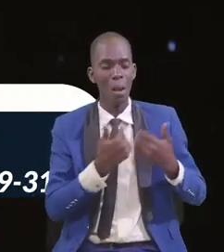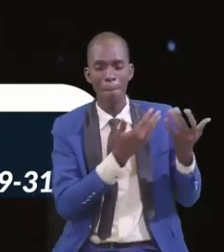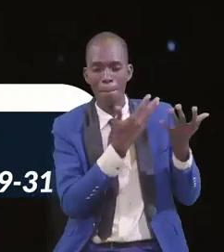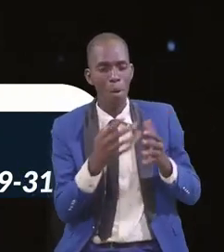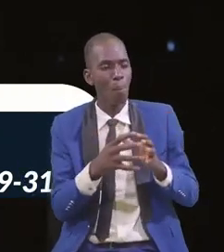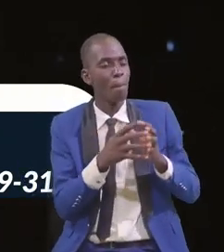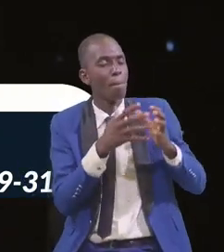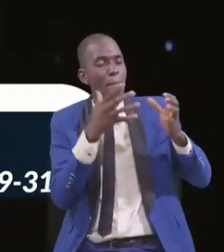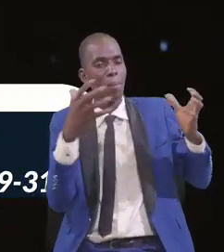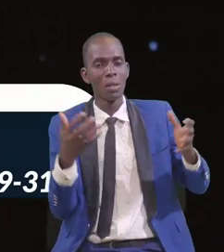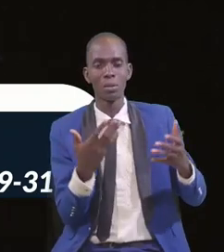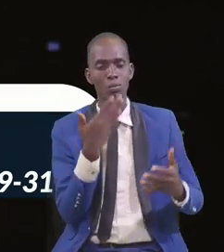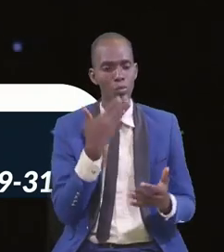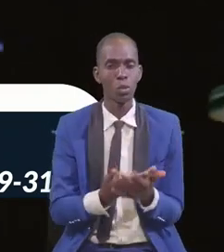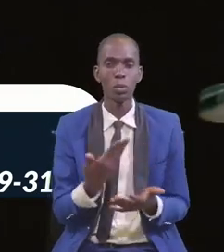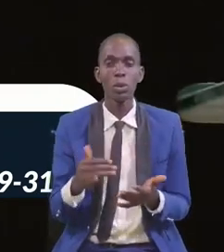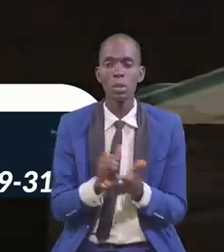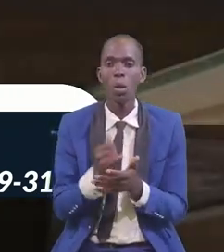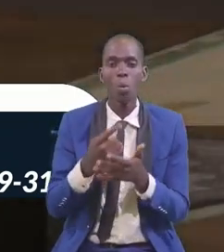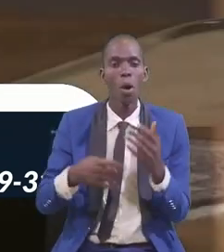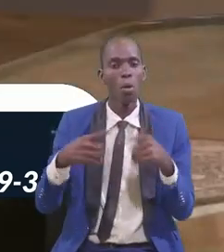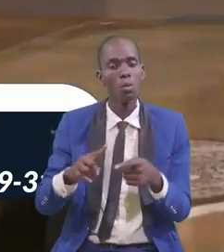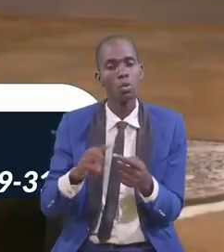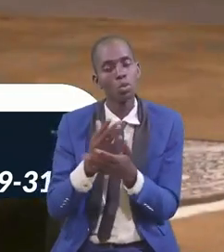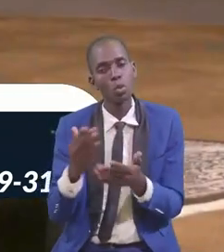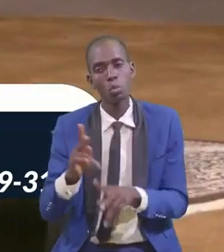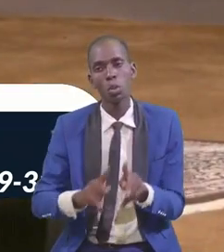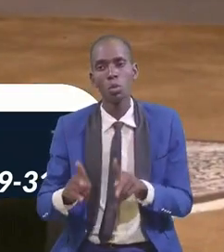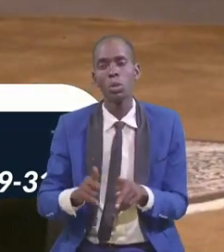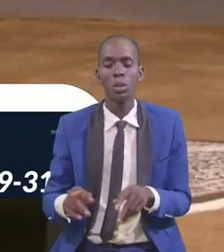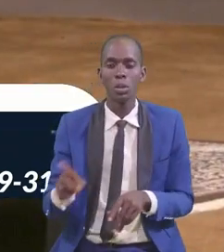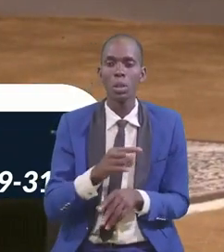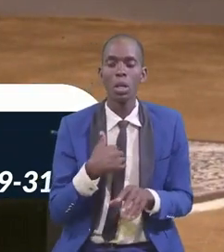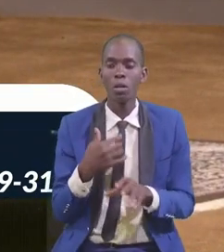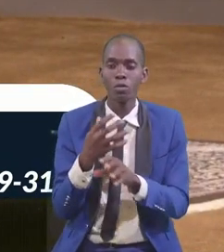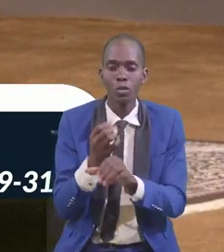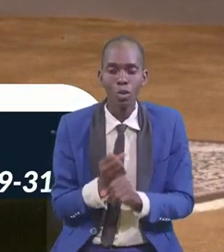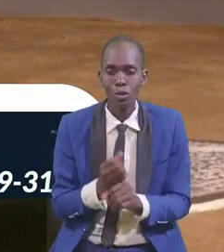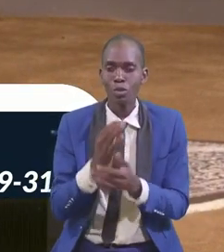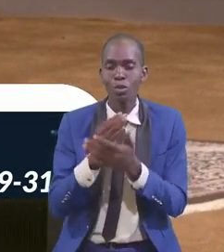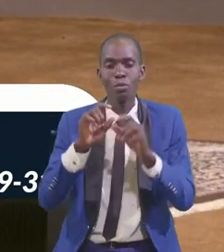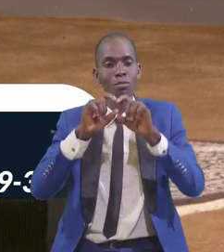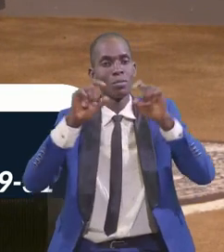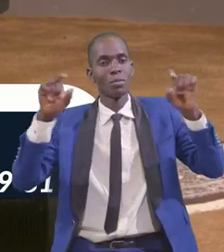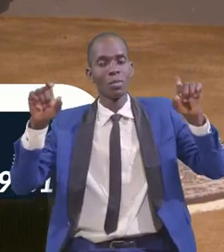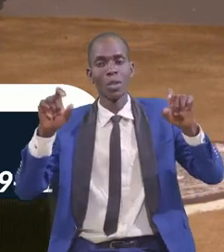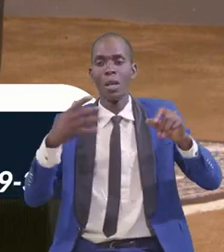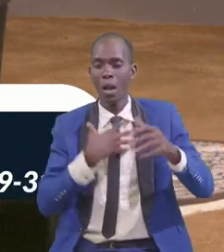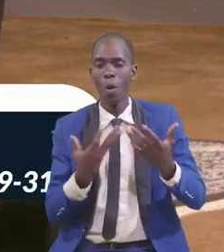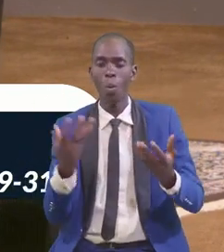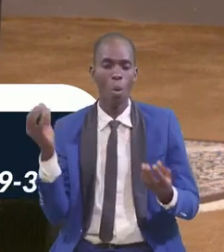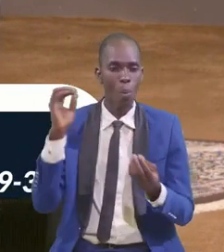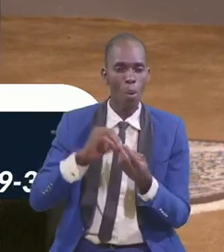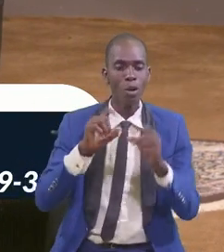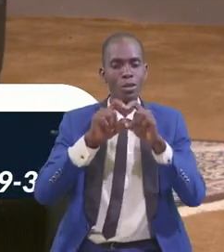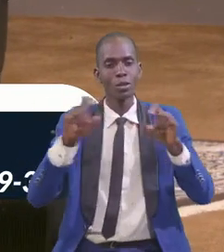forth plentifully. That's what happens to some people. They've got one degree, they are running for another degree. They've got one